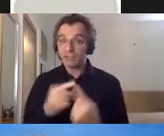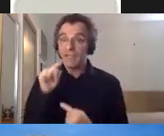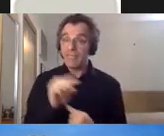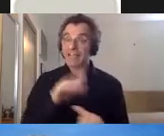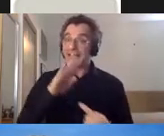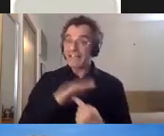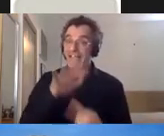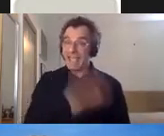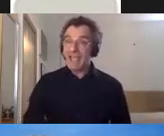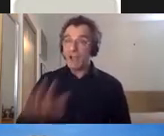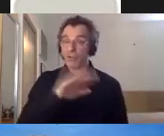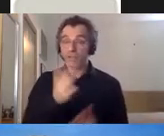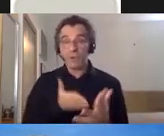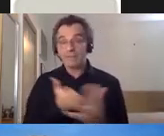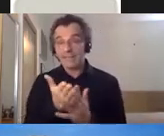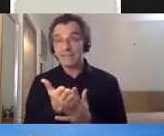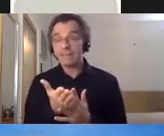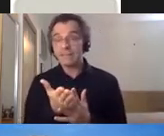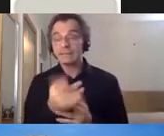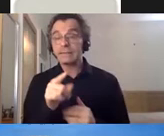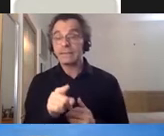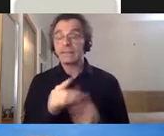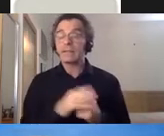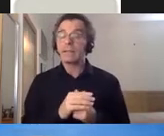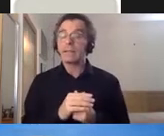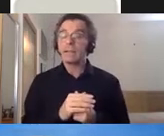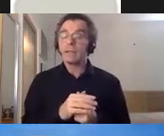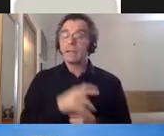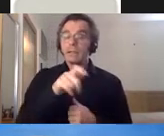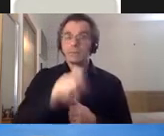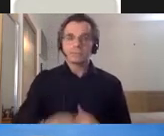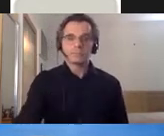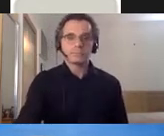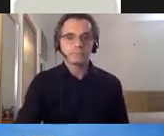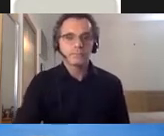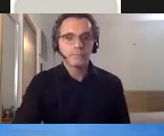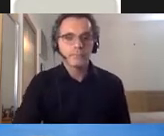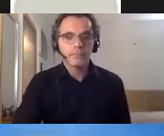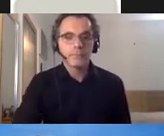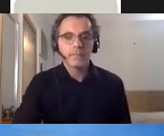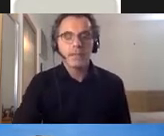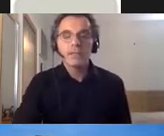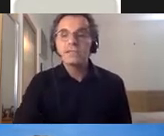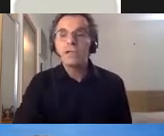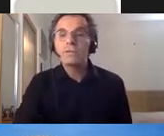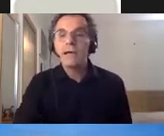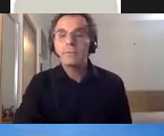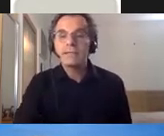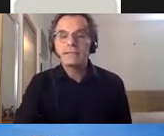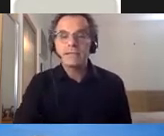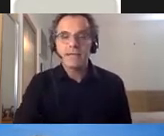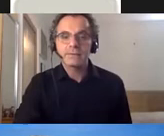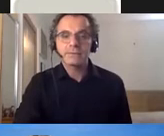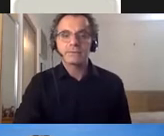that accessibility plans are required to focus on, participants' accounts of this service were variable depending on which group they belonged to. Slow down,